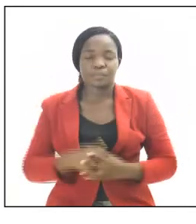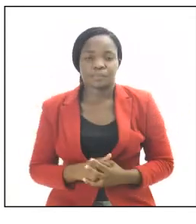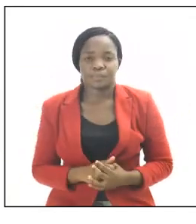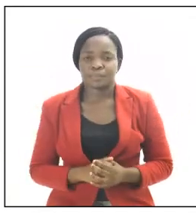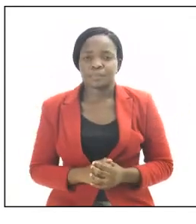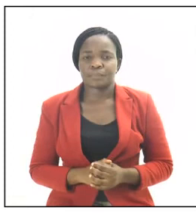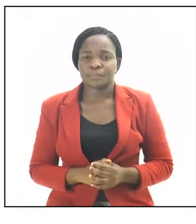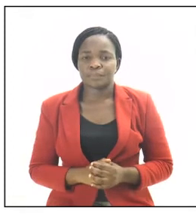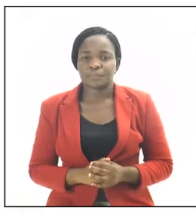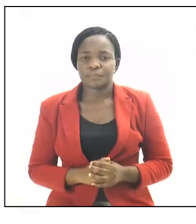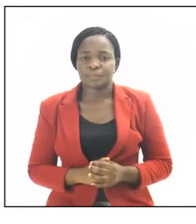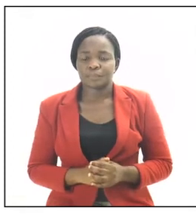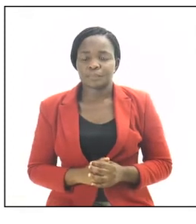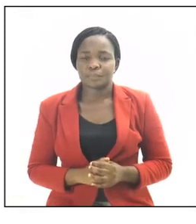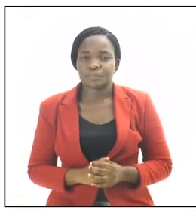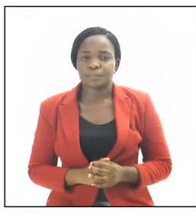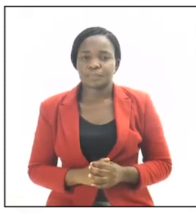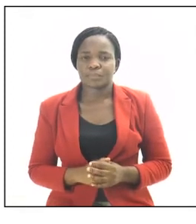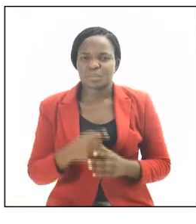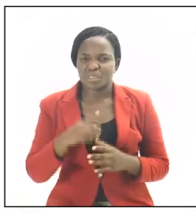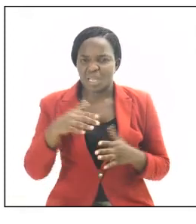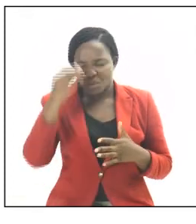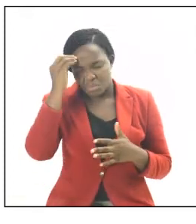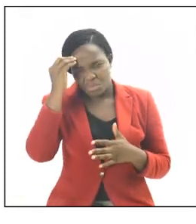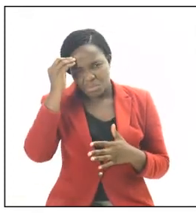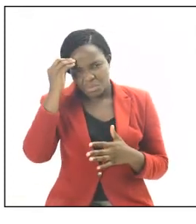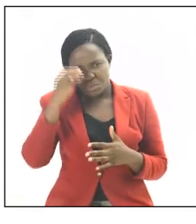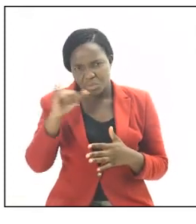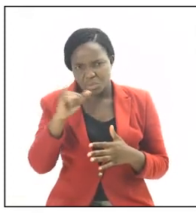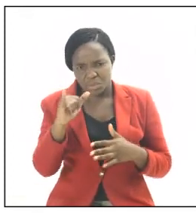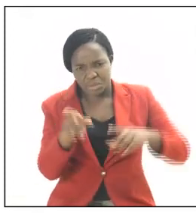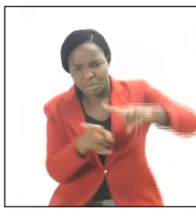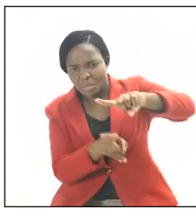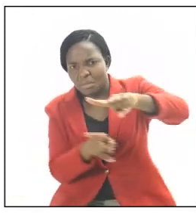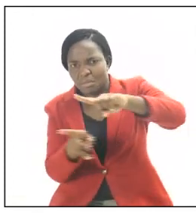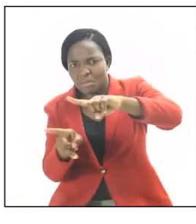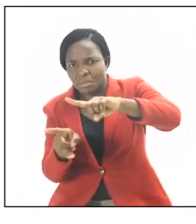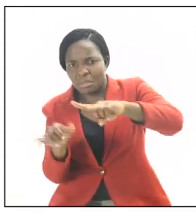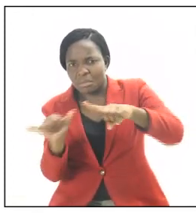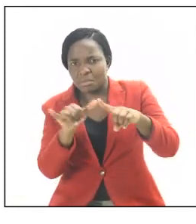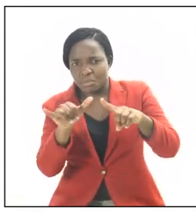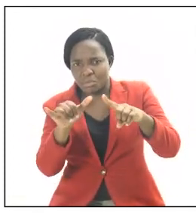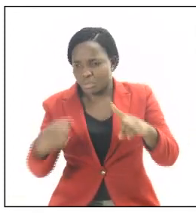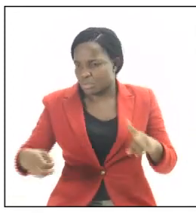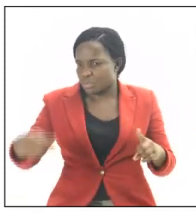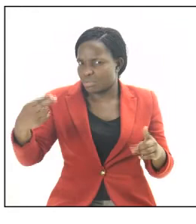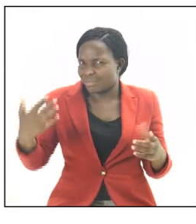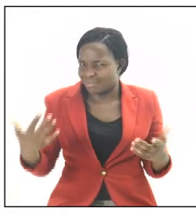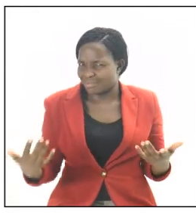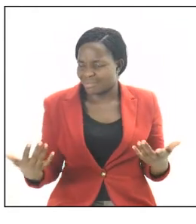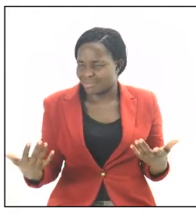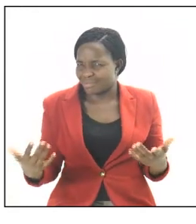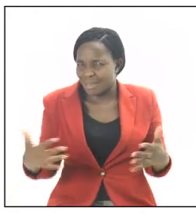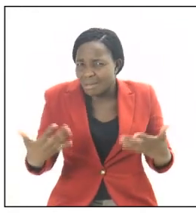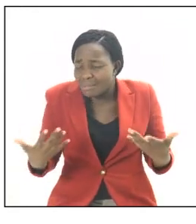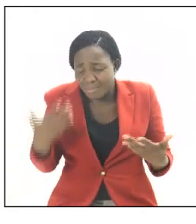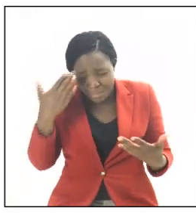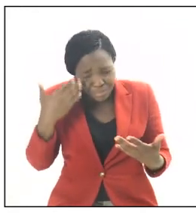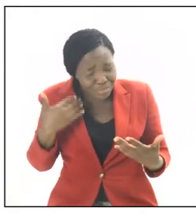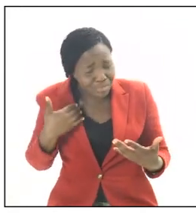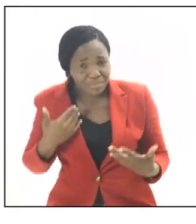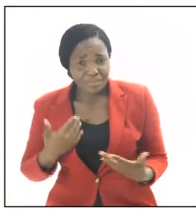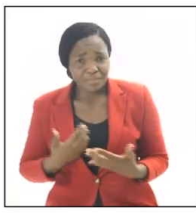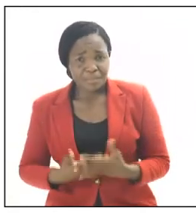But how do we know which sides are parallel and which is the height?